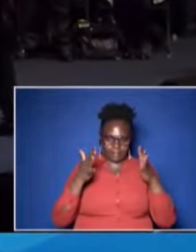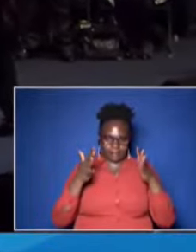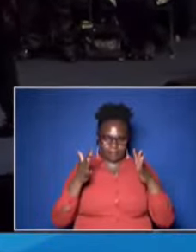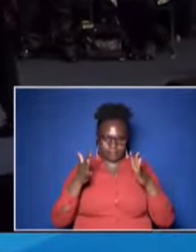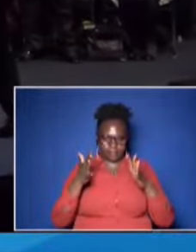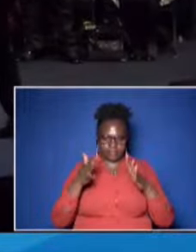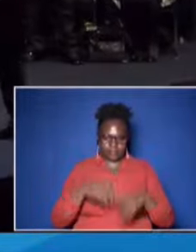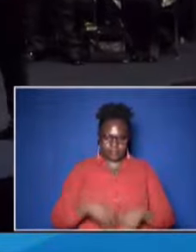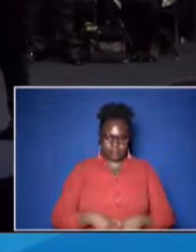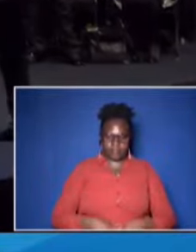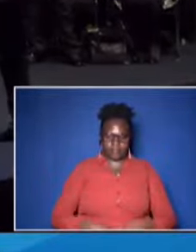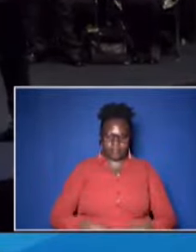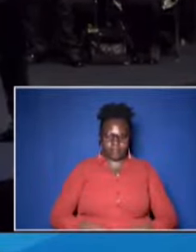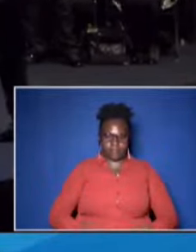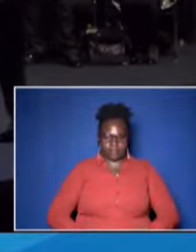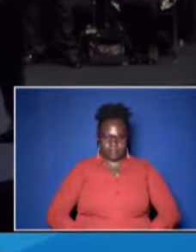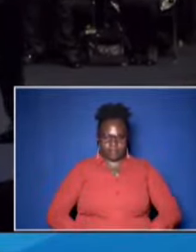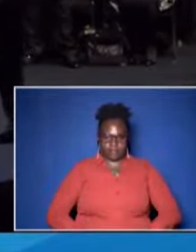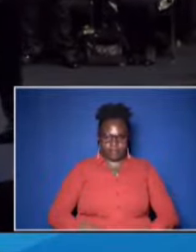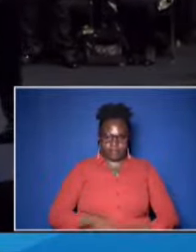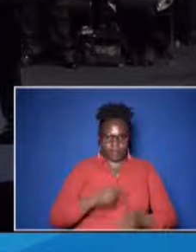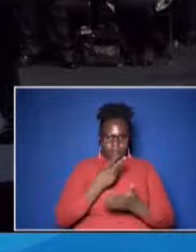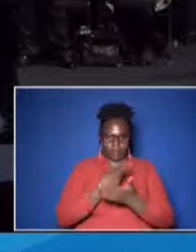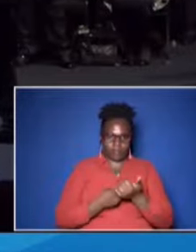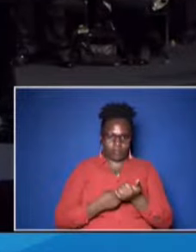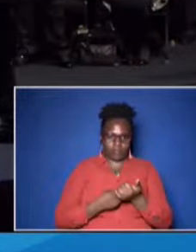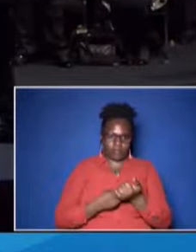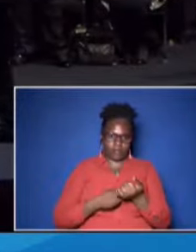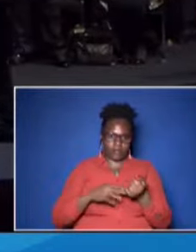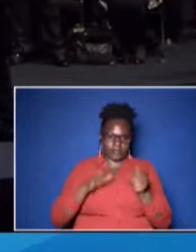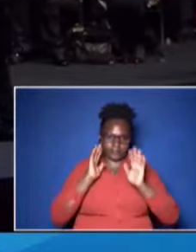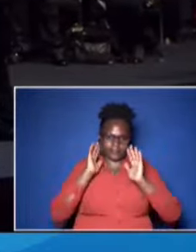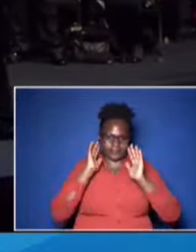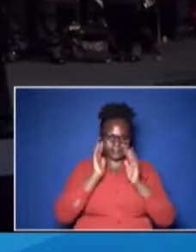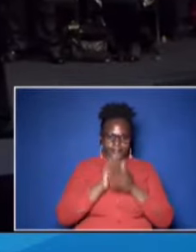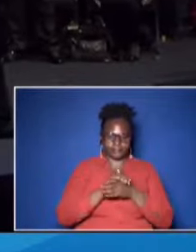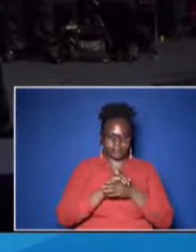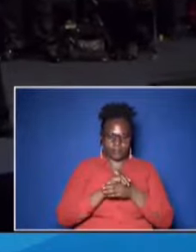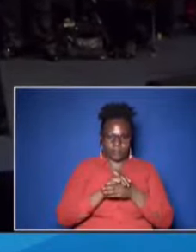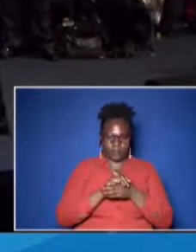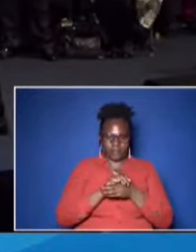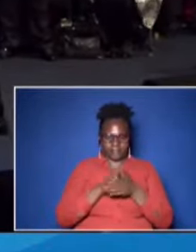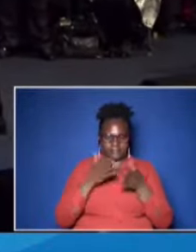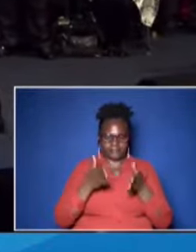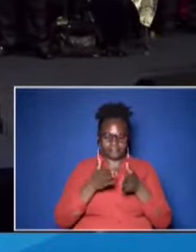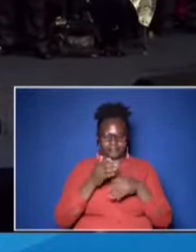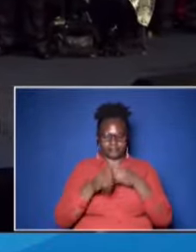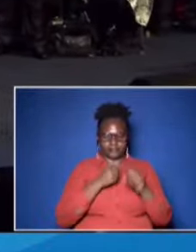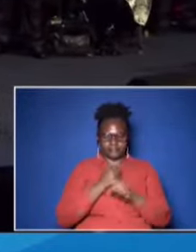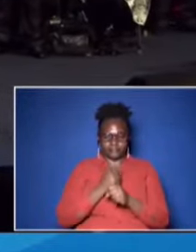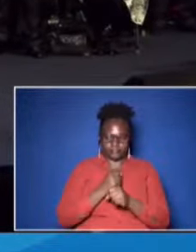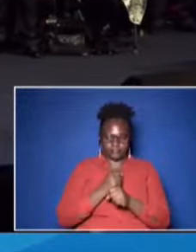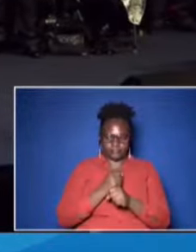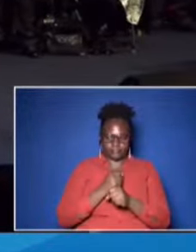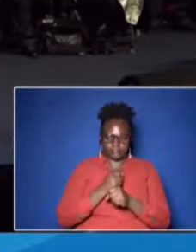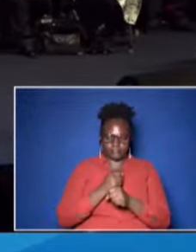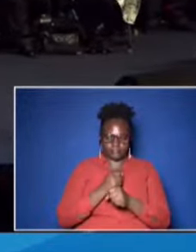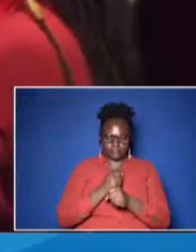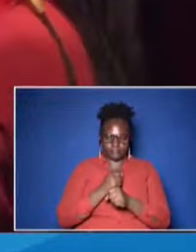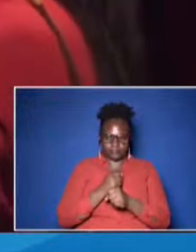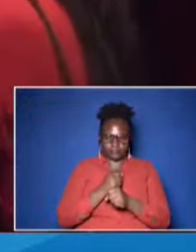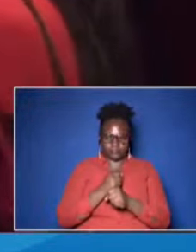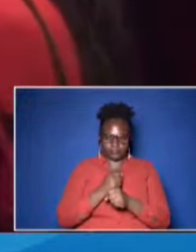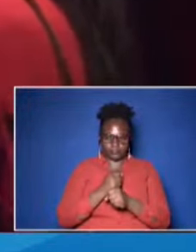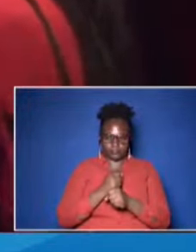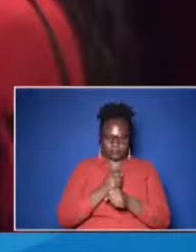yeah in both ears how old are you now how old